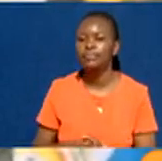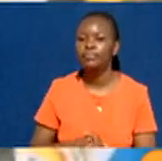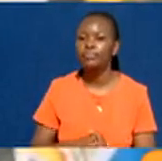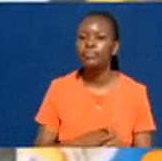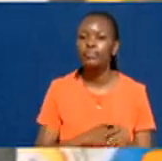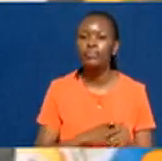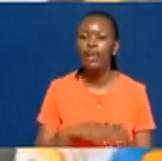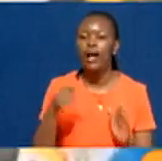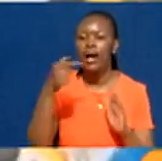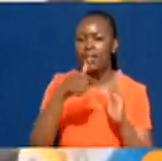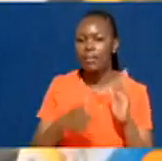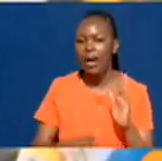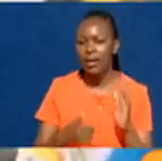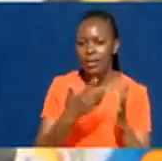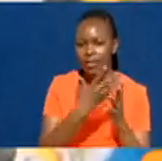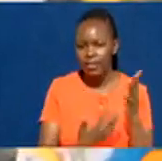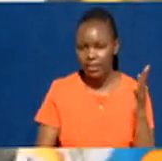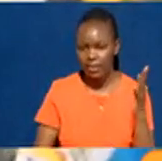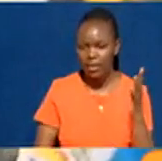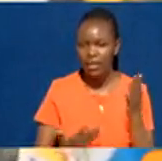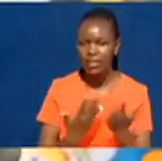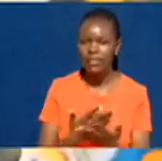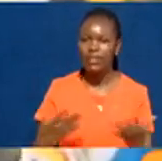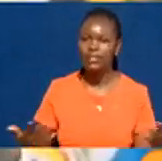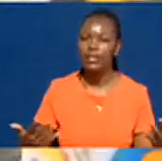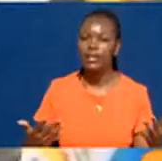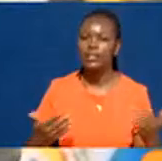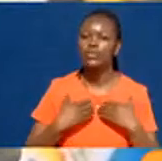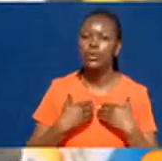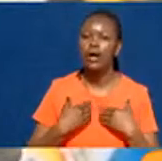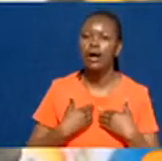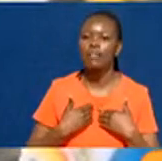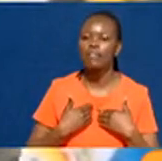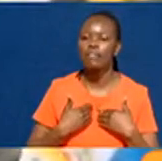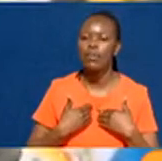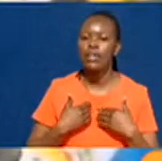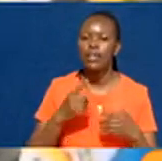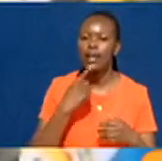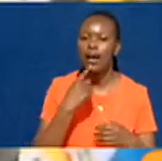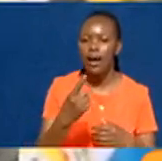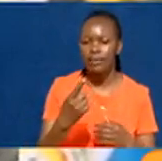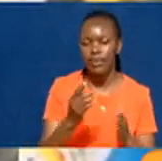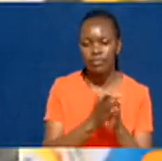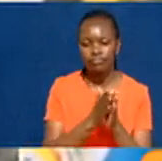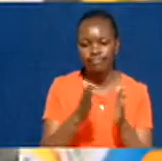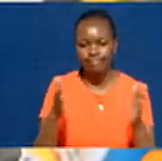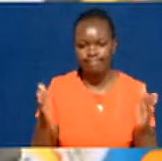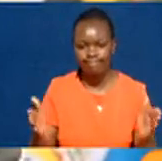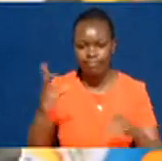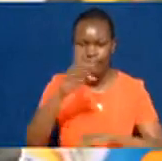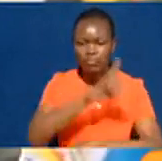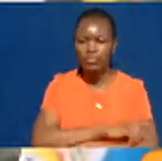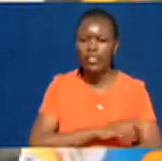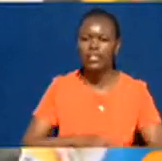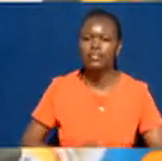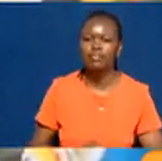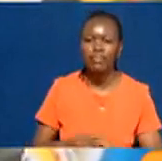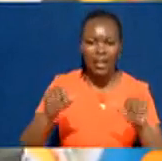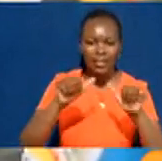the things that will be in my 100 days to do list.